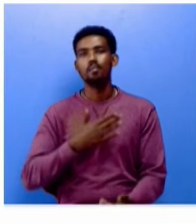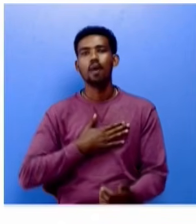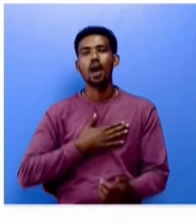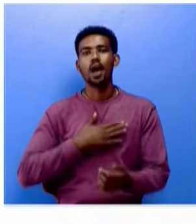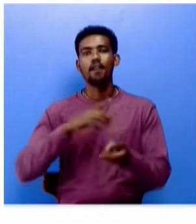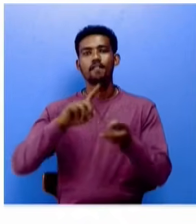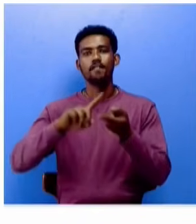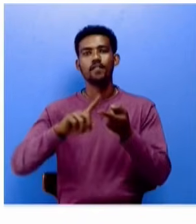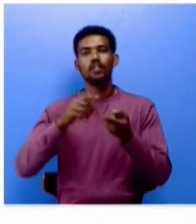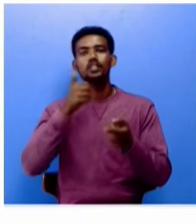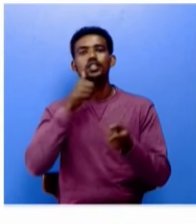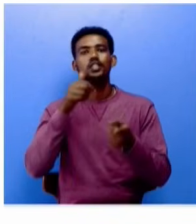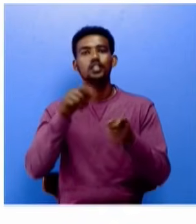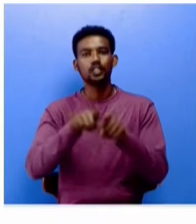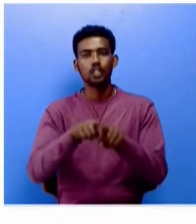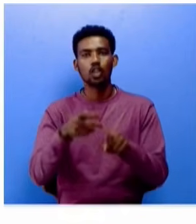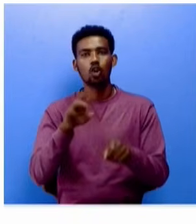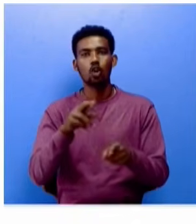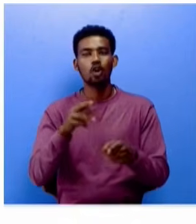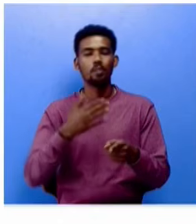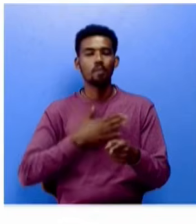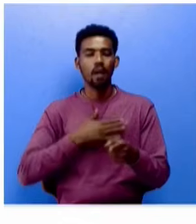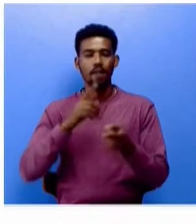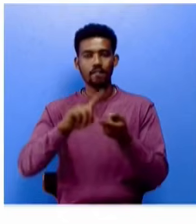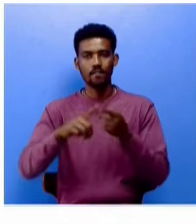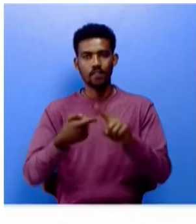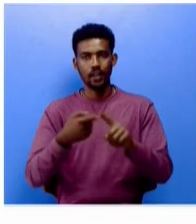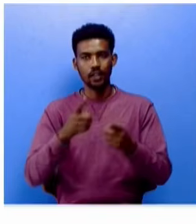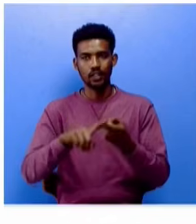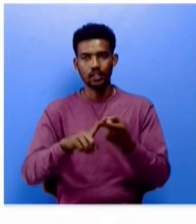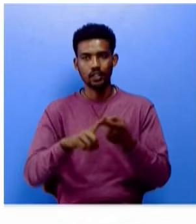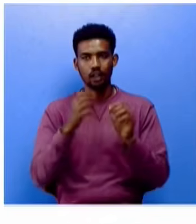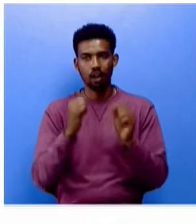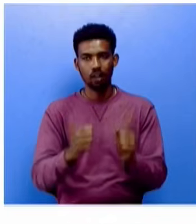my sister or my friend?